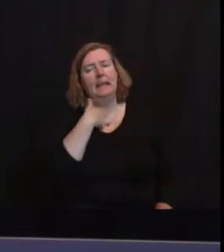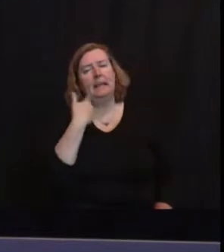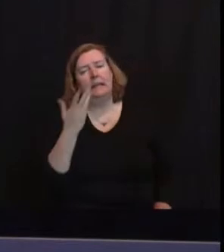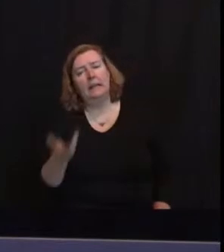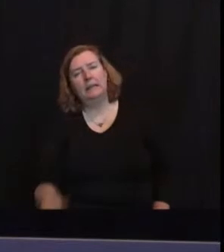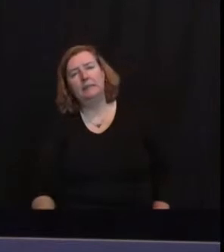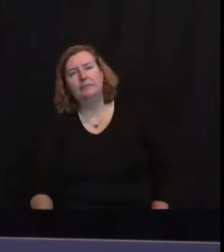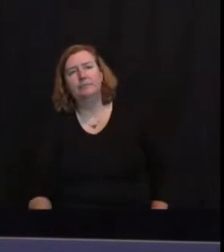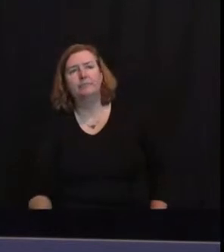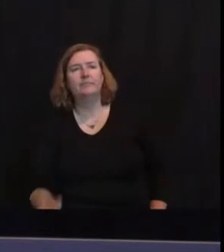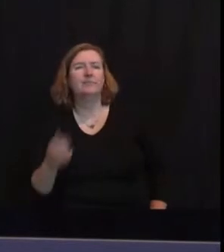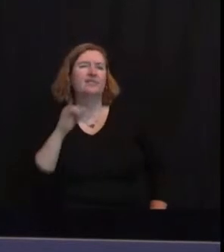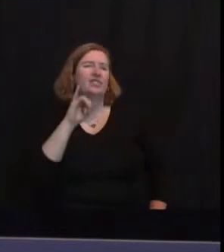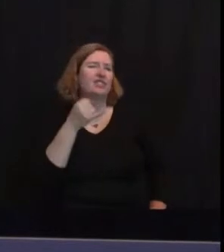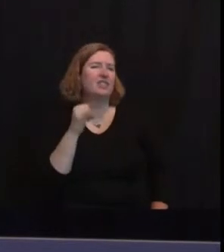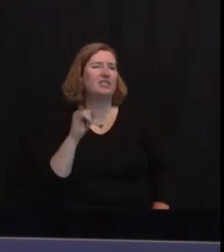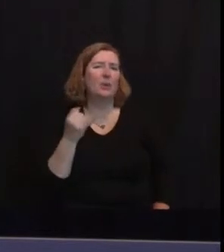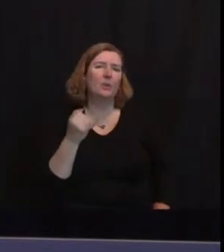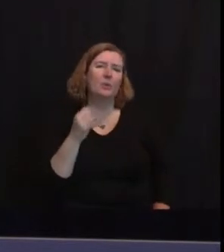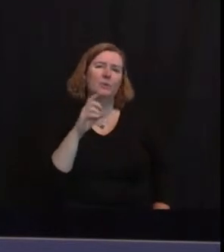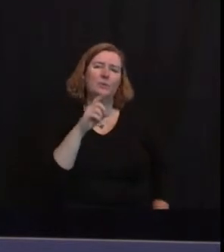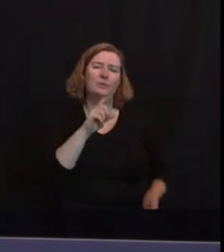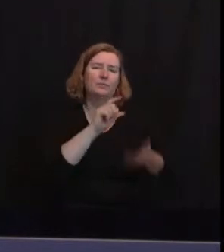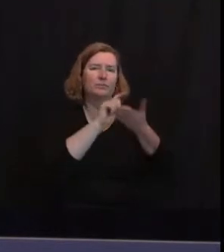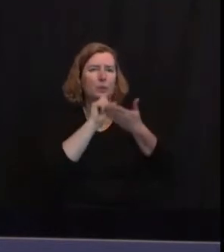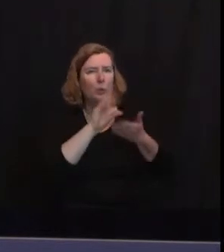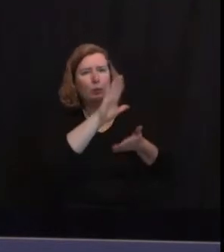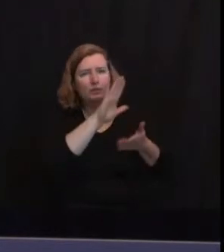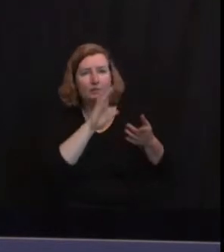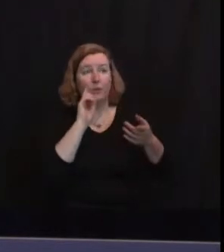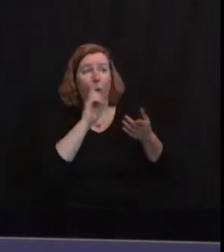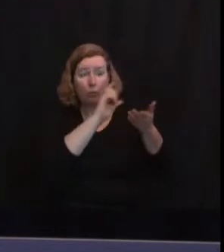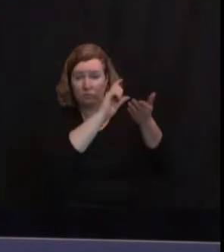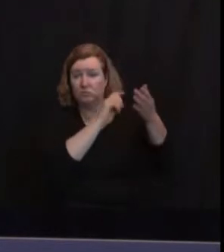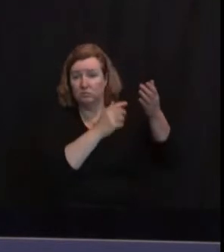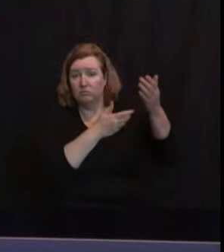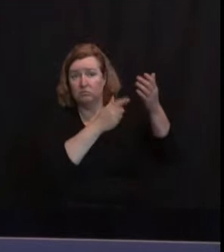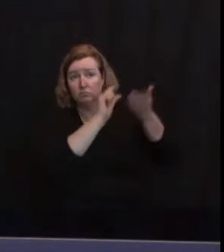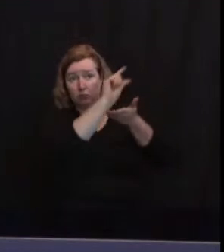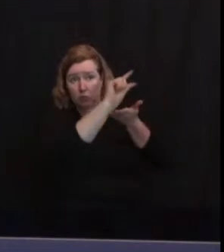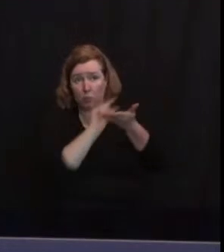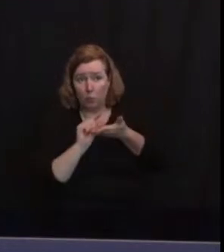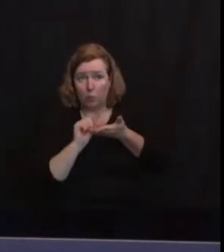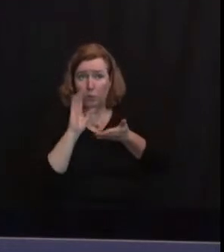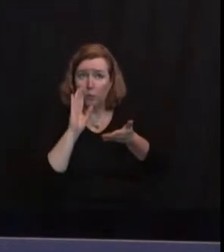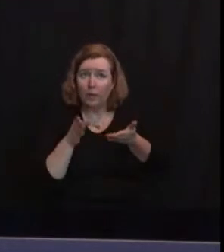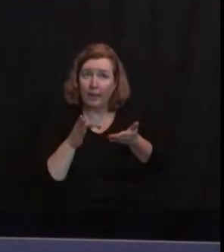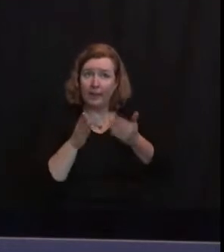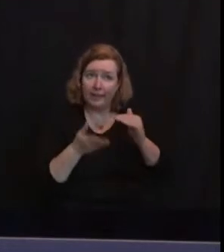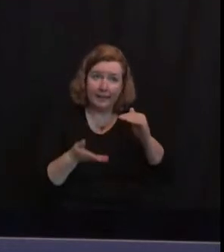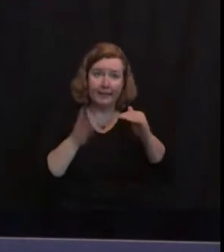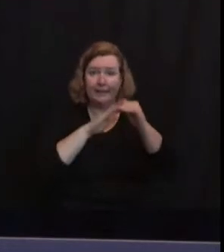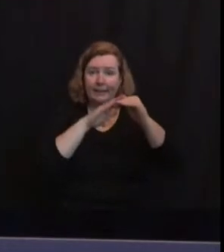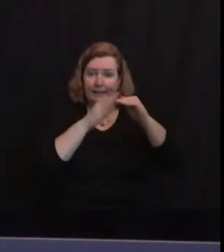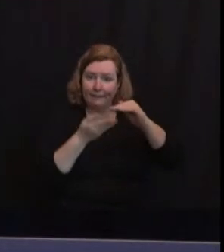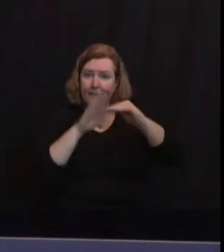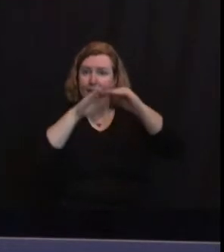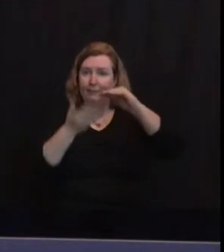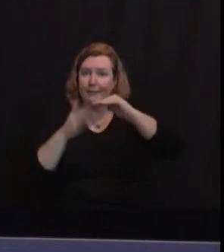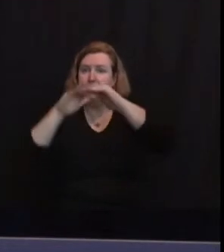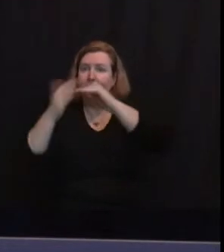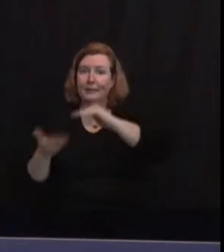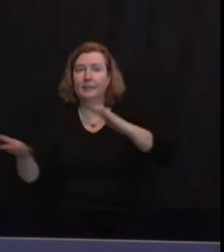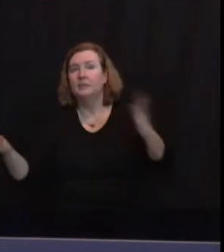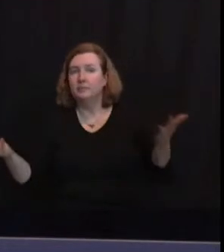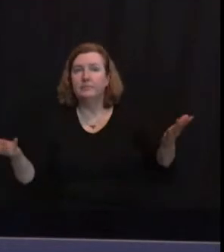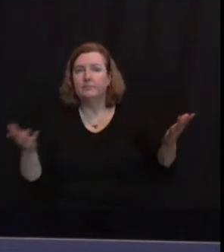doses, the variability in doses is a reality, and it's very difficult to deal with. Totally,